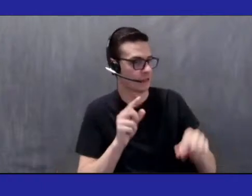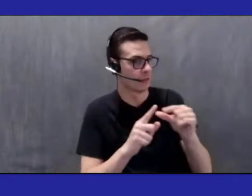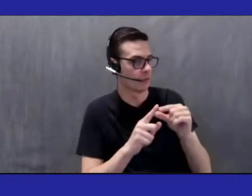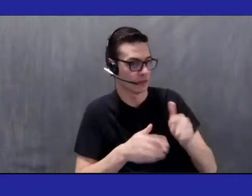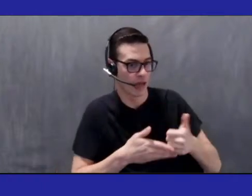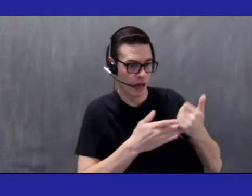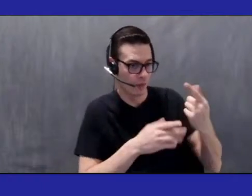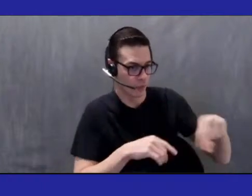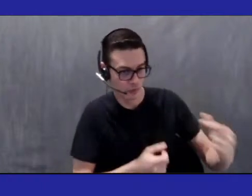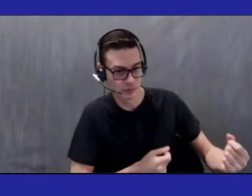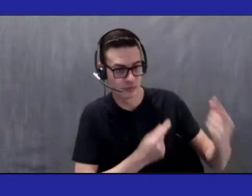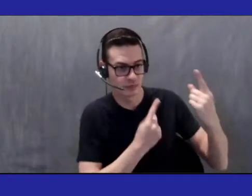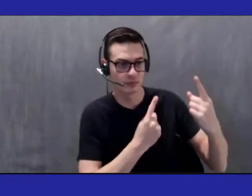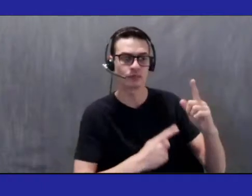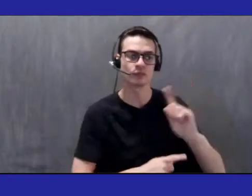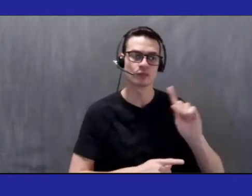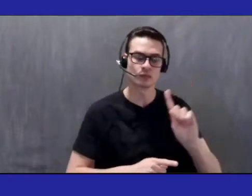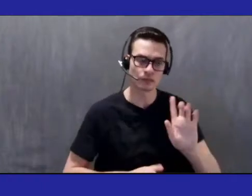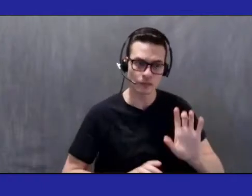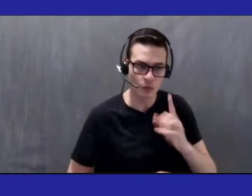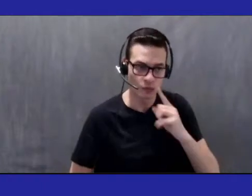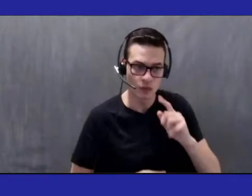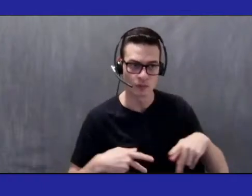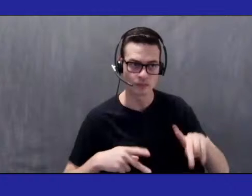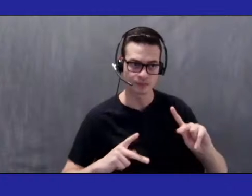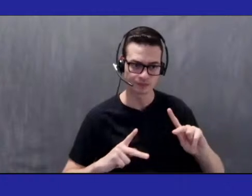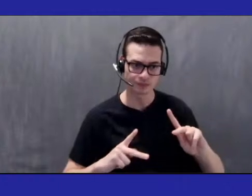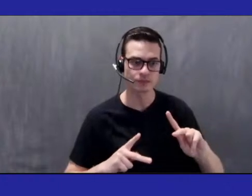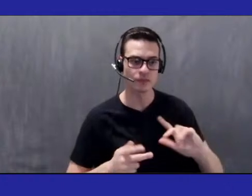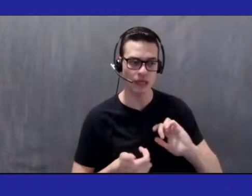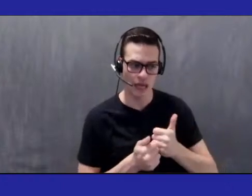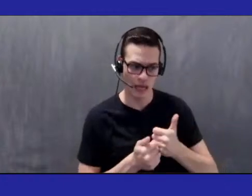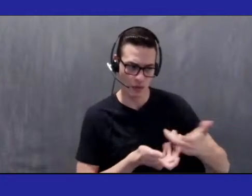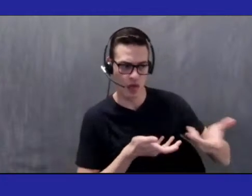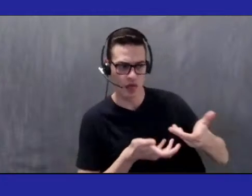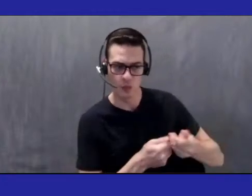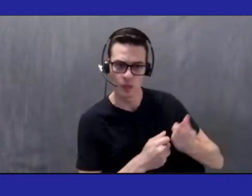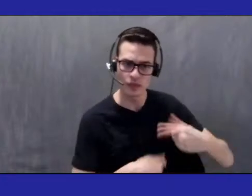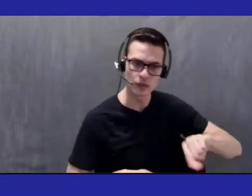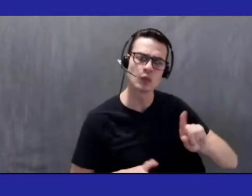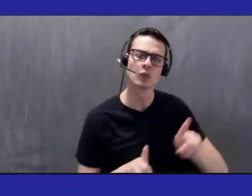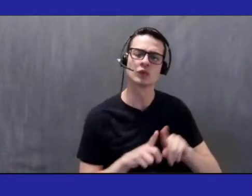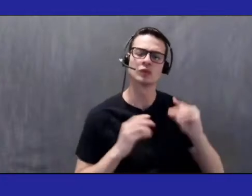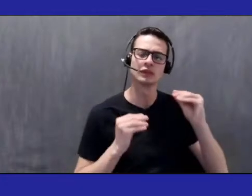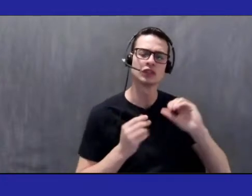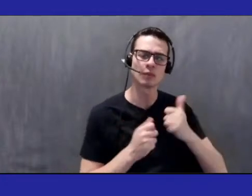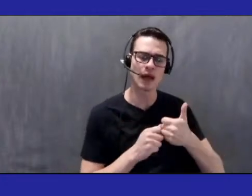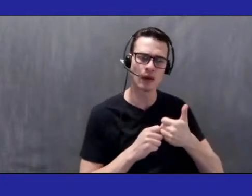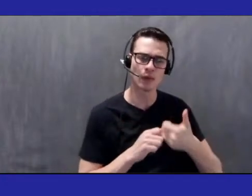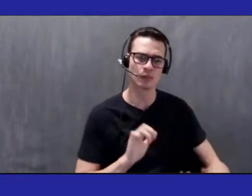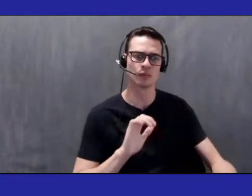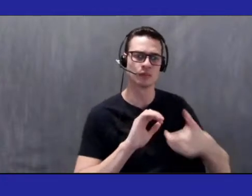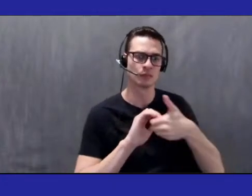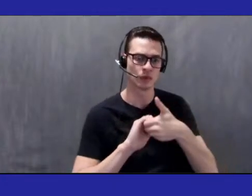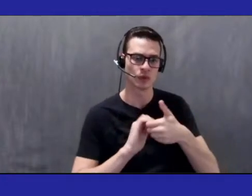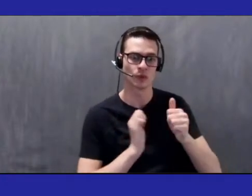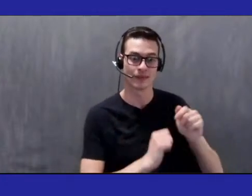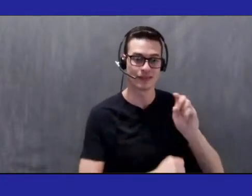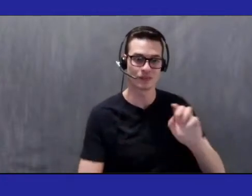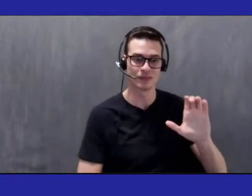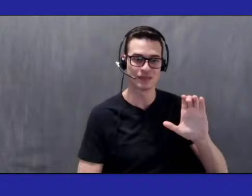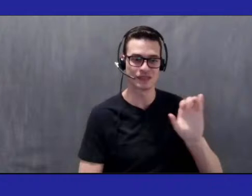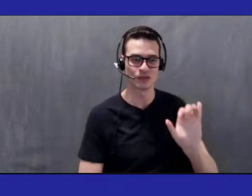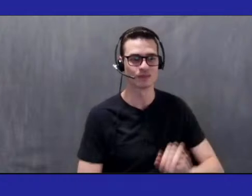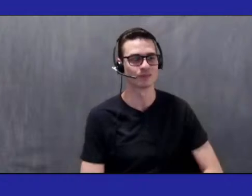understand where to find the opportunities are to do business with us. And we also teach them how to do business with the city also. I